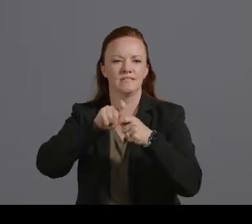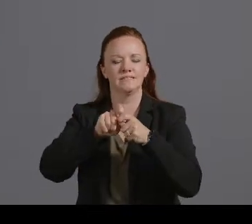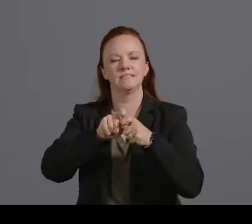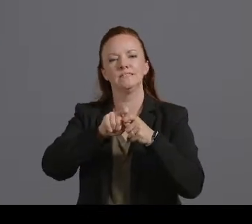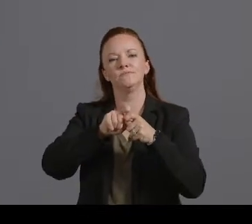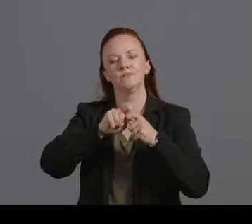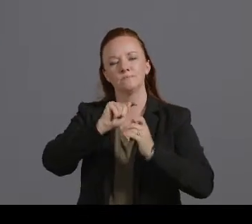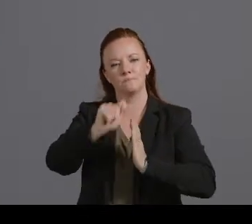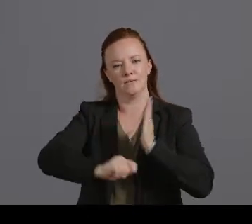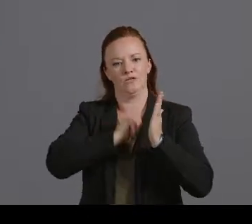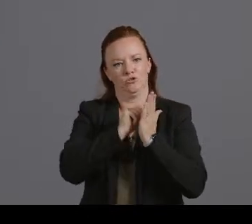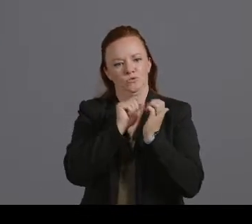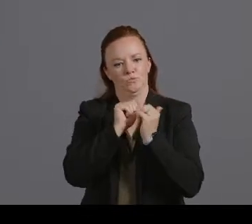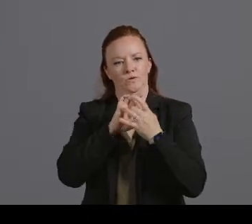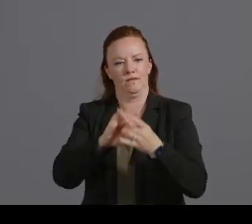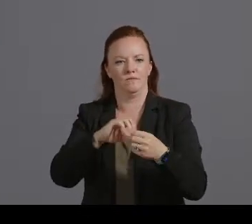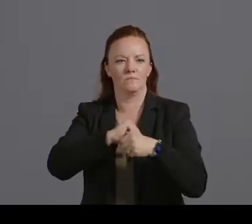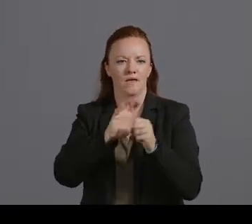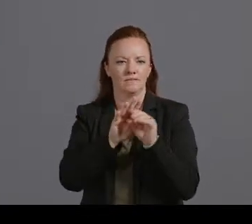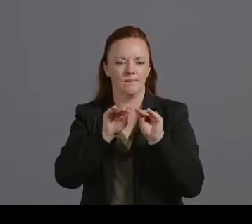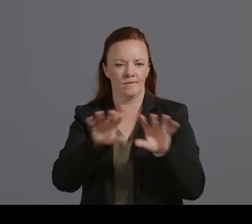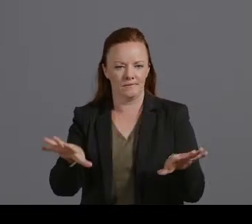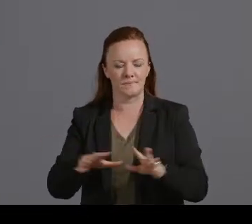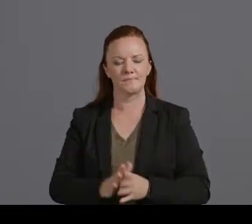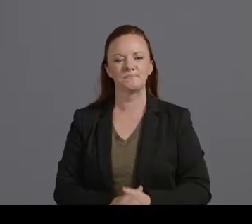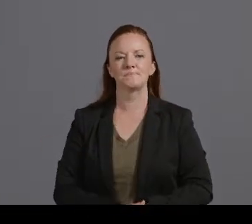phases of the pandemic.